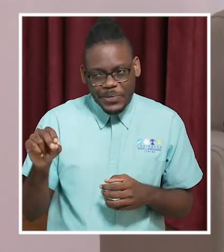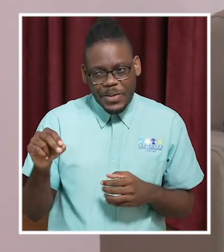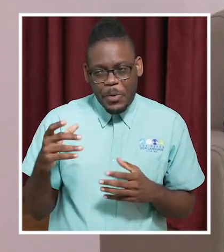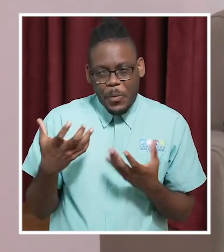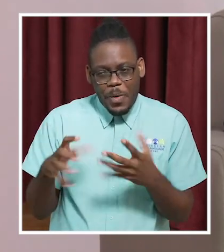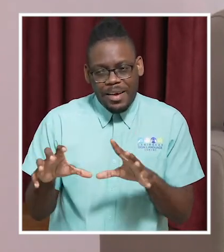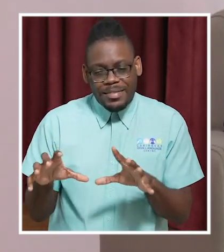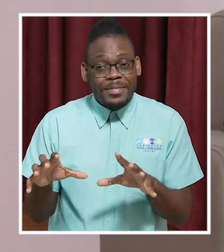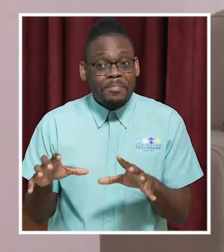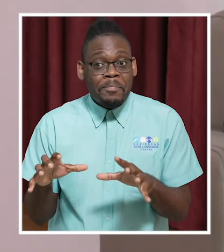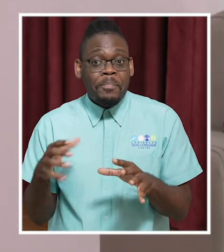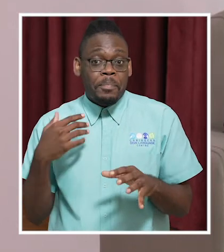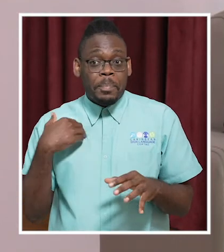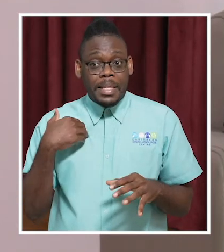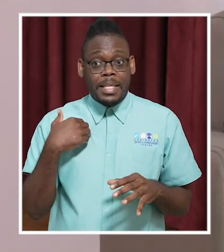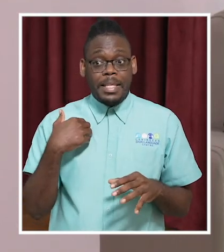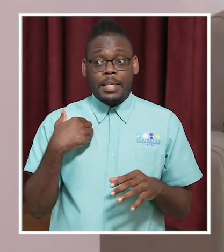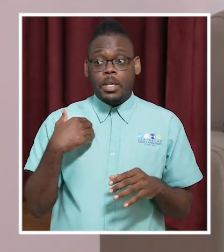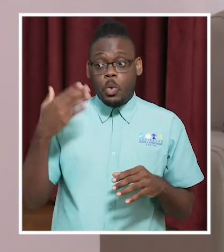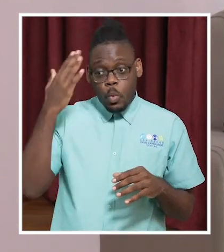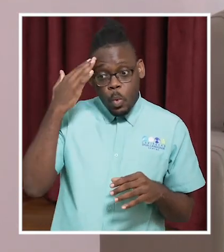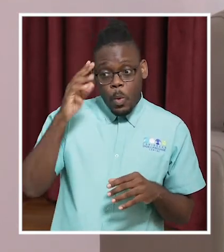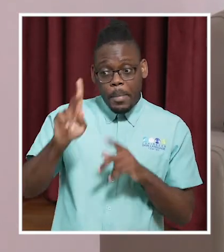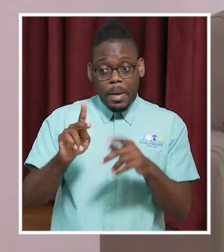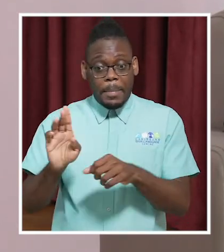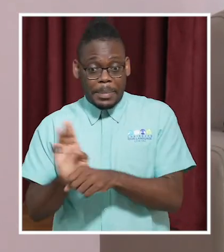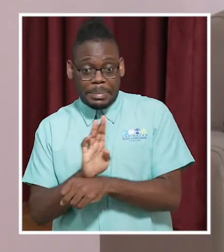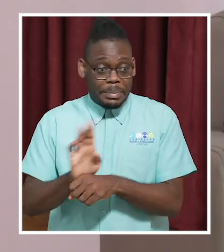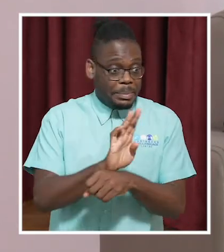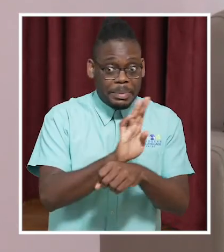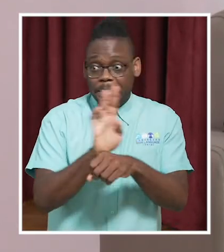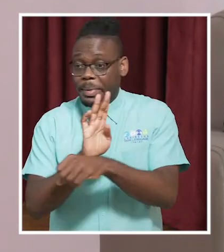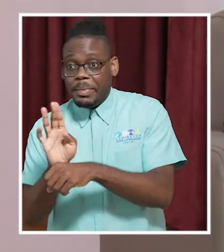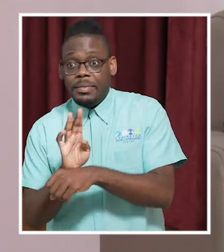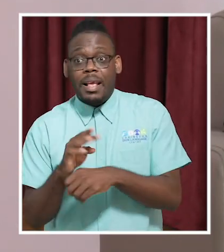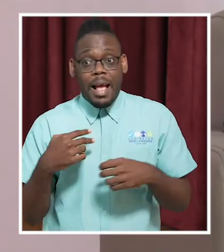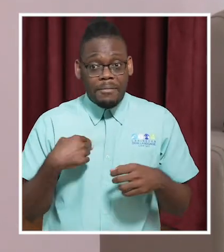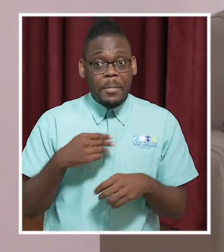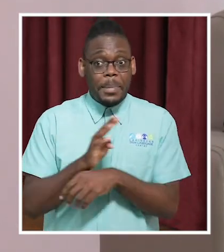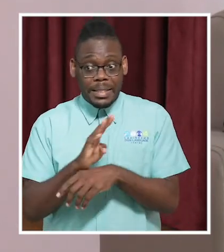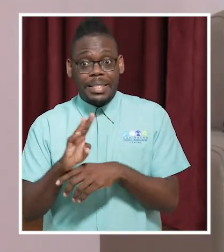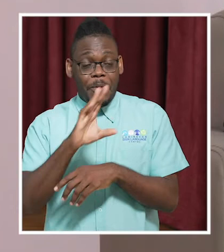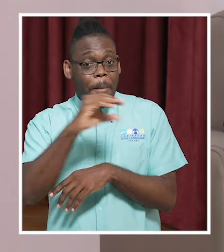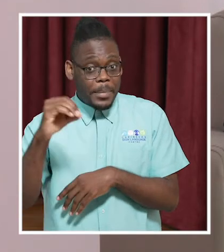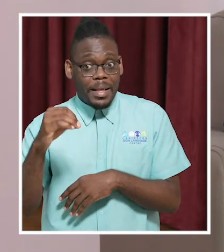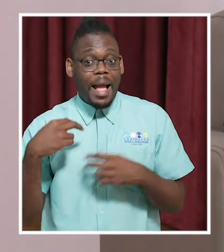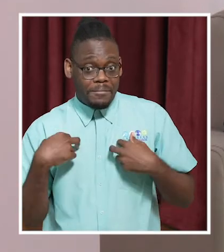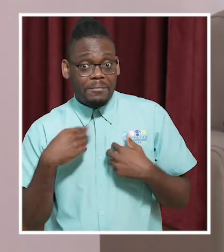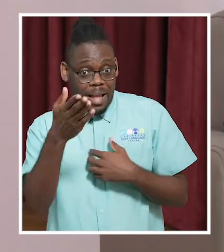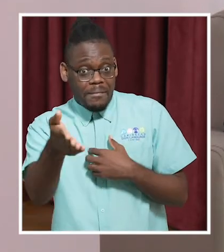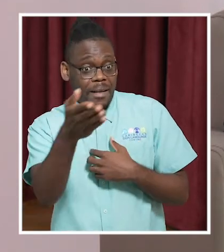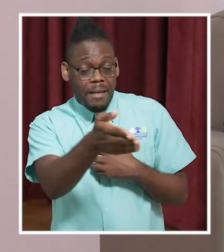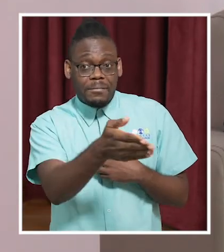so, who have, they have dealt with it. They import their